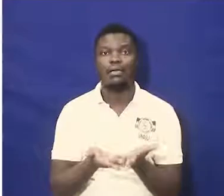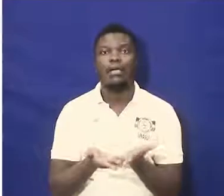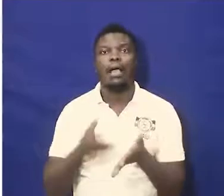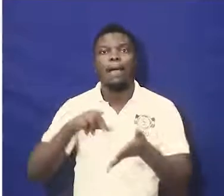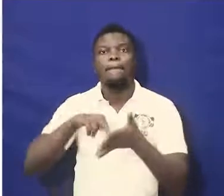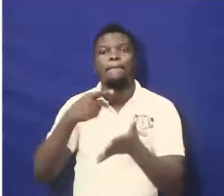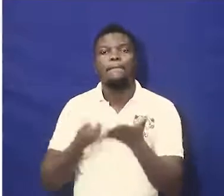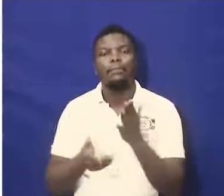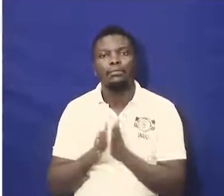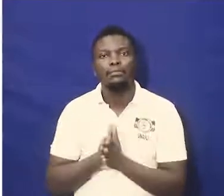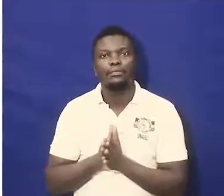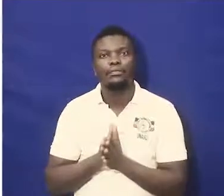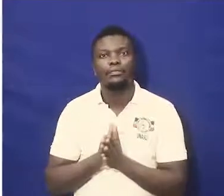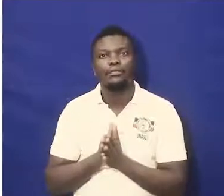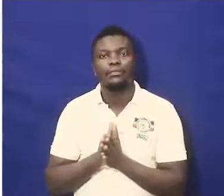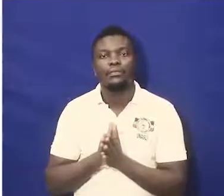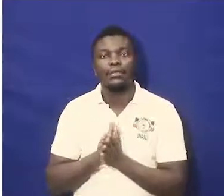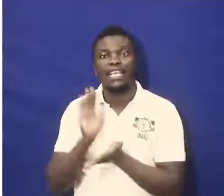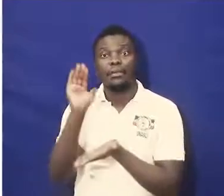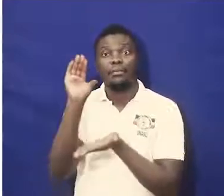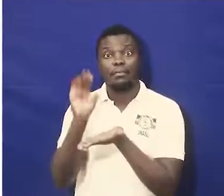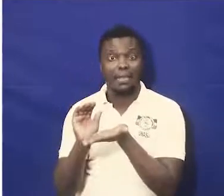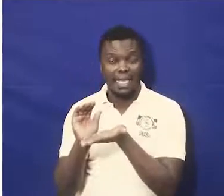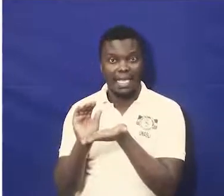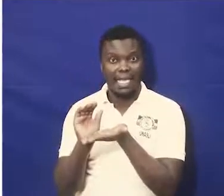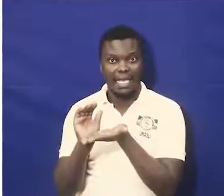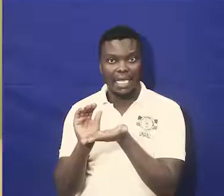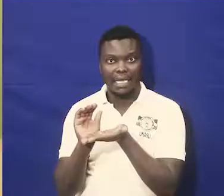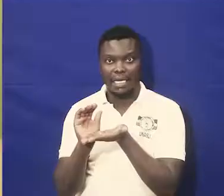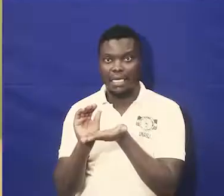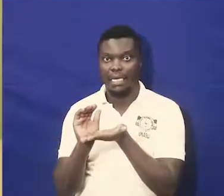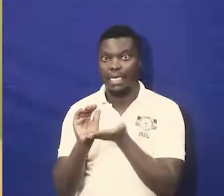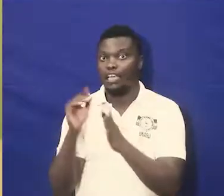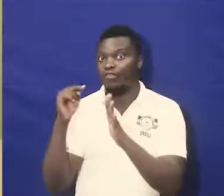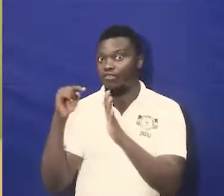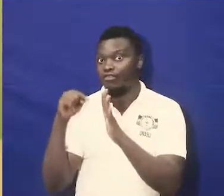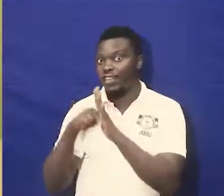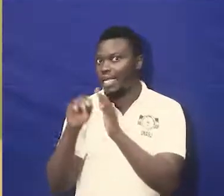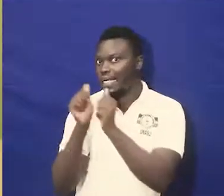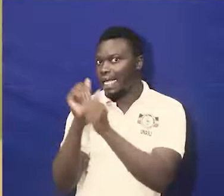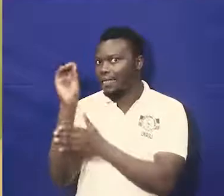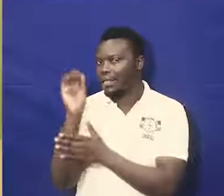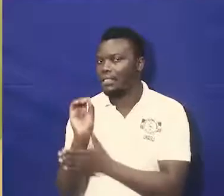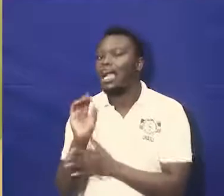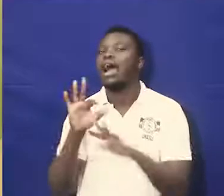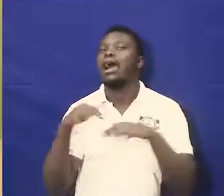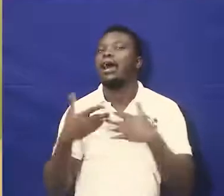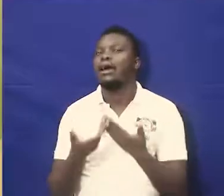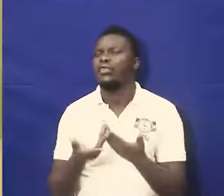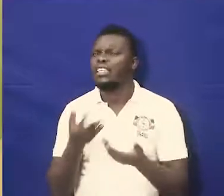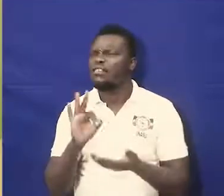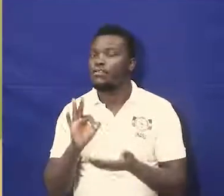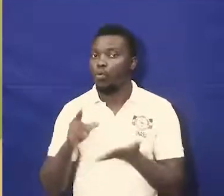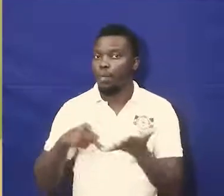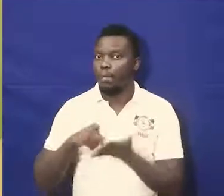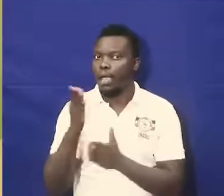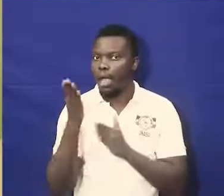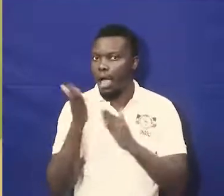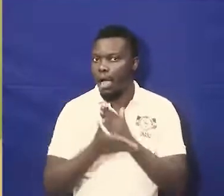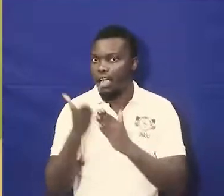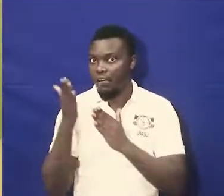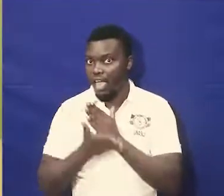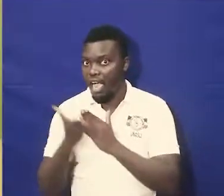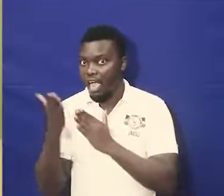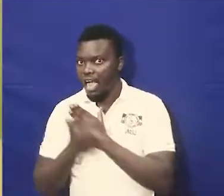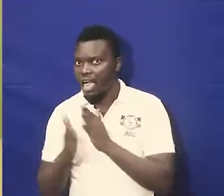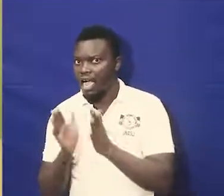you're going to pay less by 10%. But if you're going to pay part of the money and bring